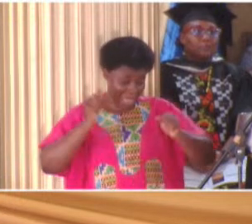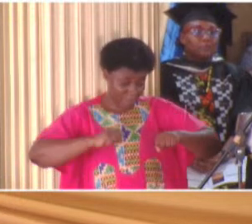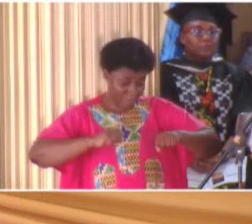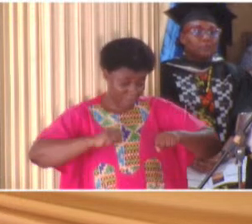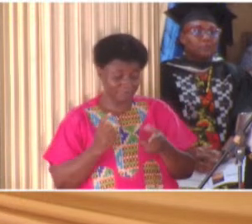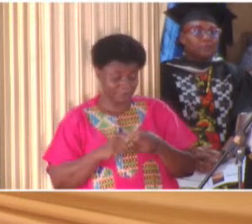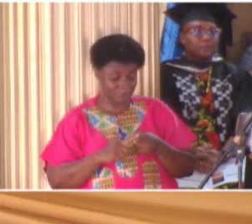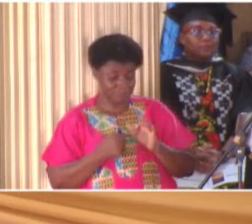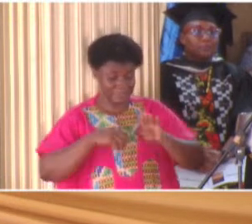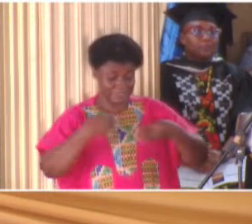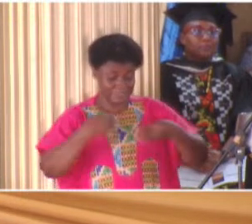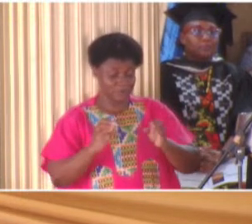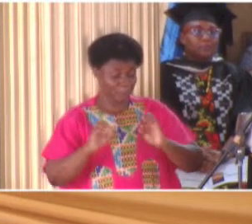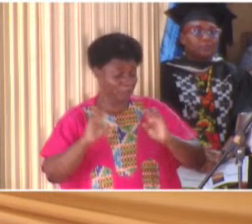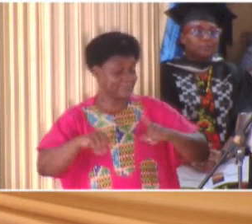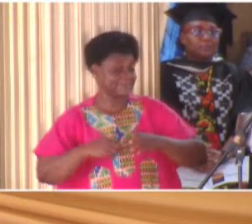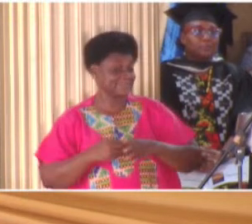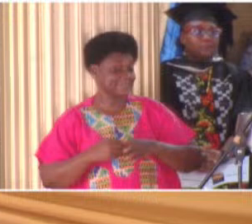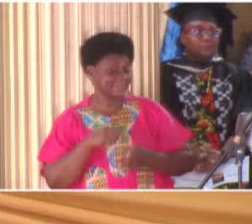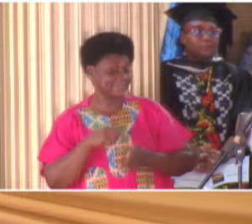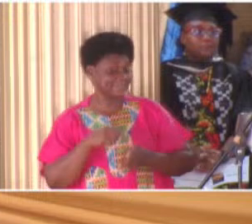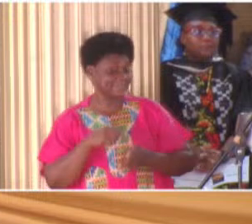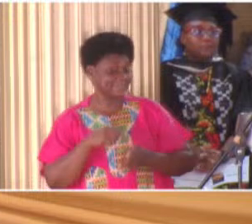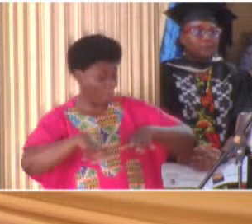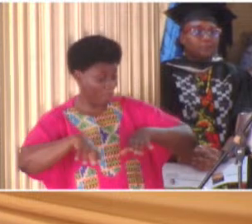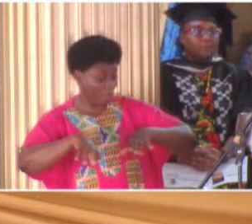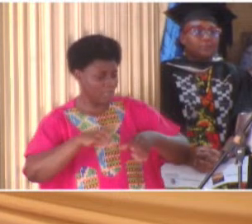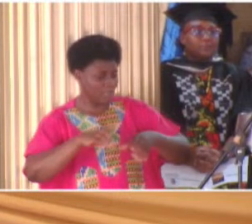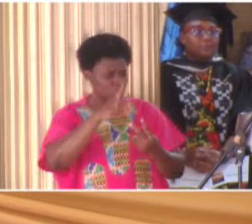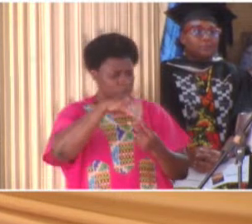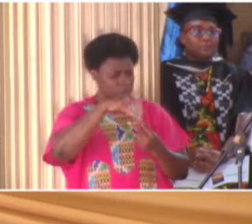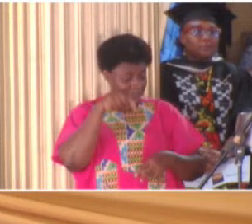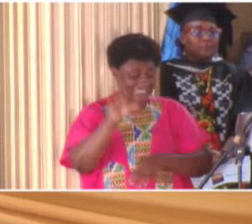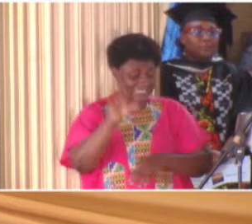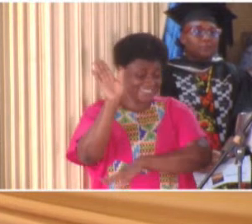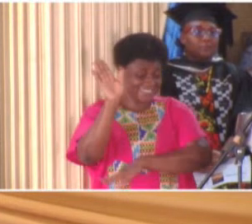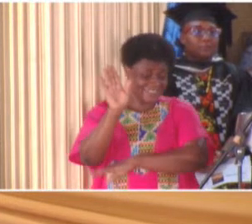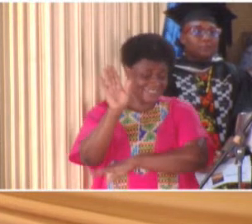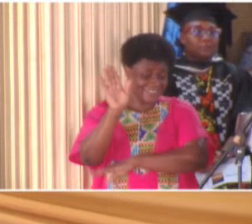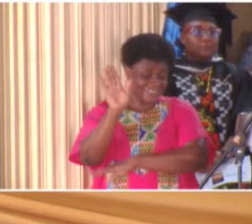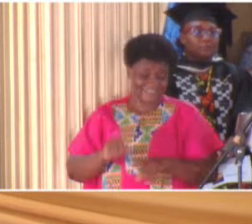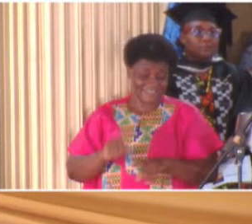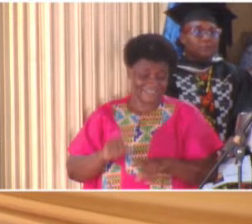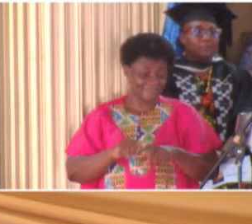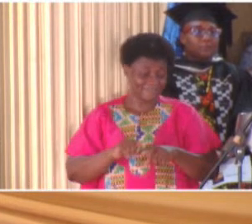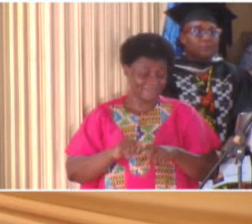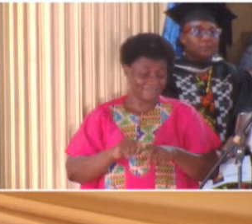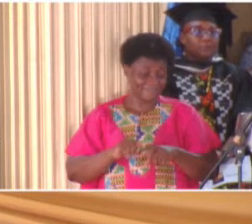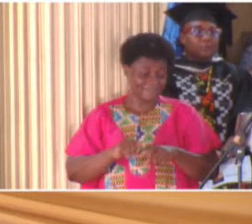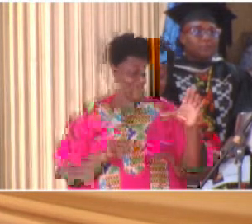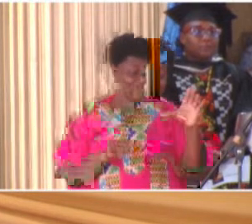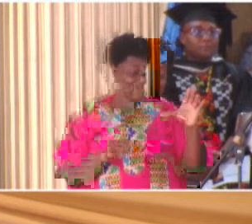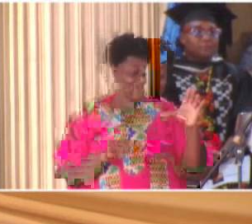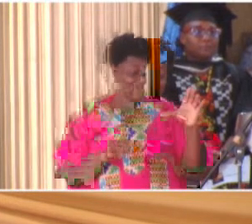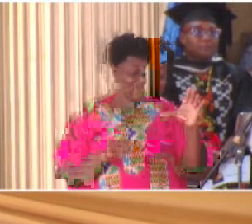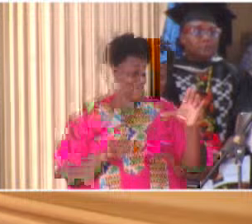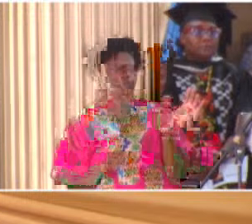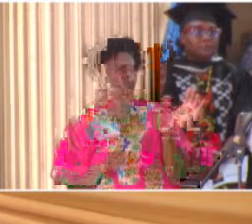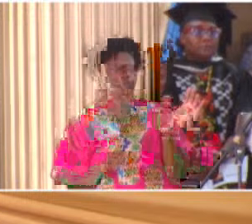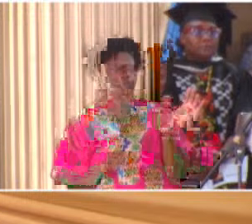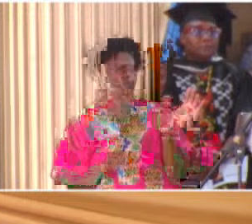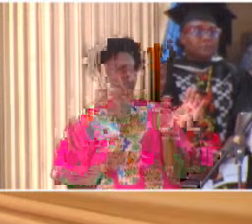the opportunity. This performance has been selected for this afternoon's congregation to encourage women to